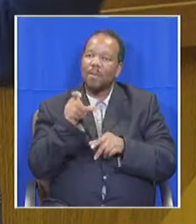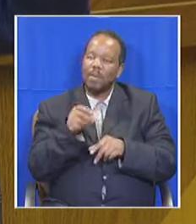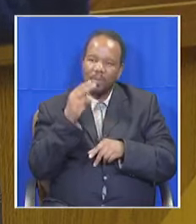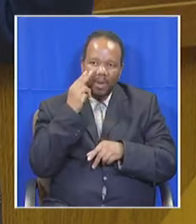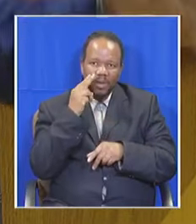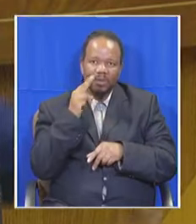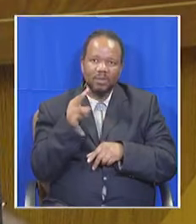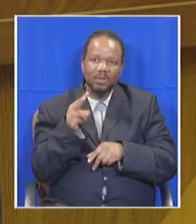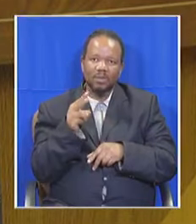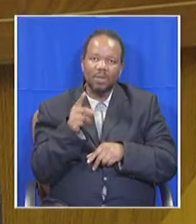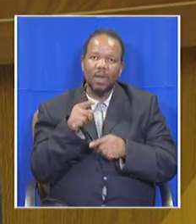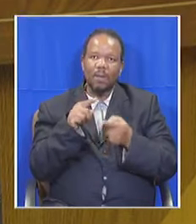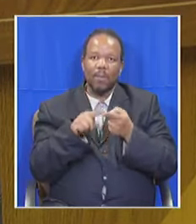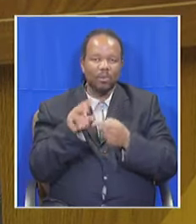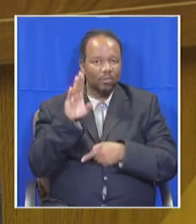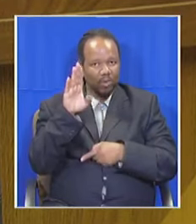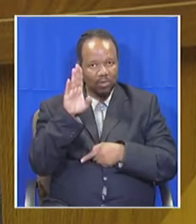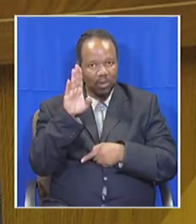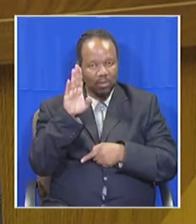leader. On a point of order, Chairperson.